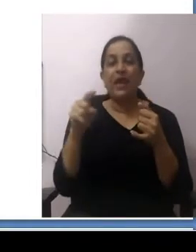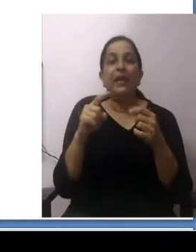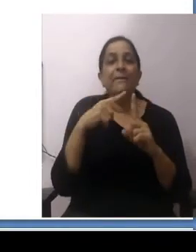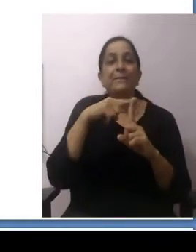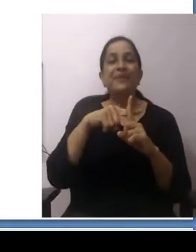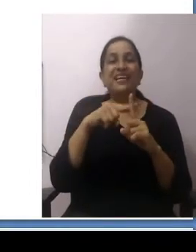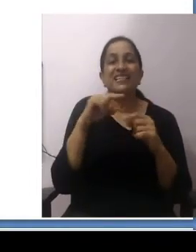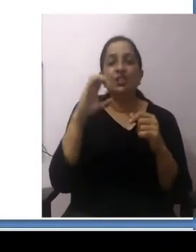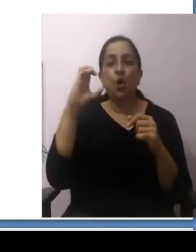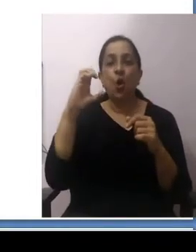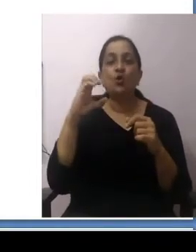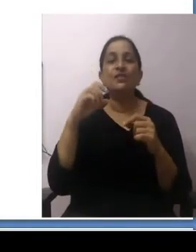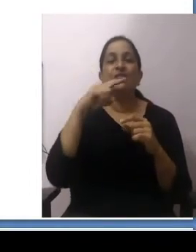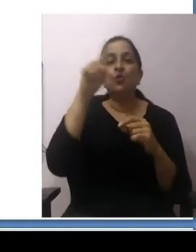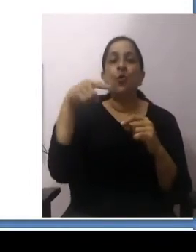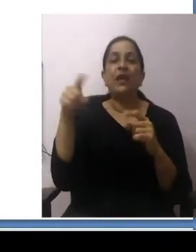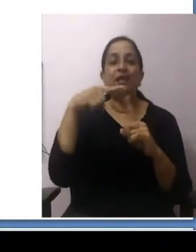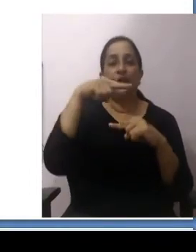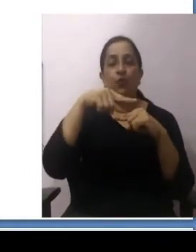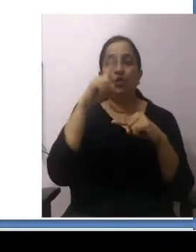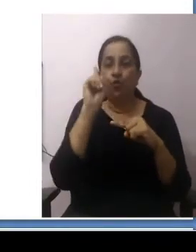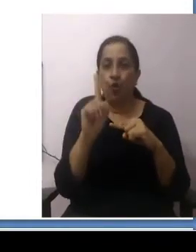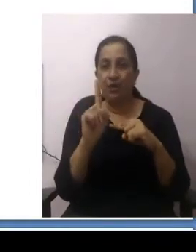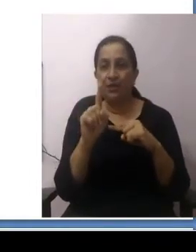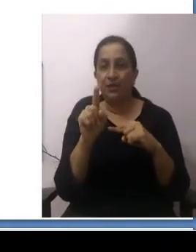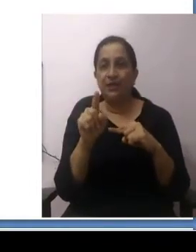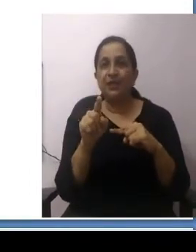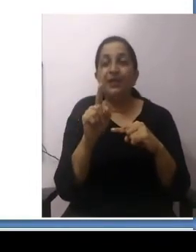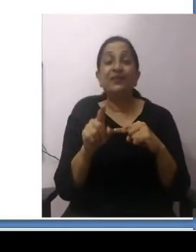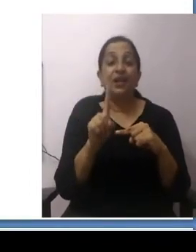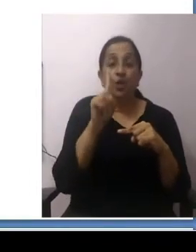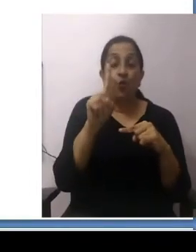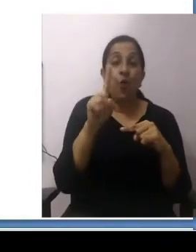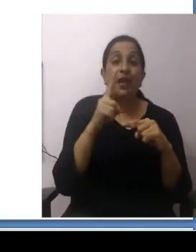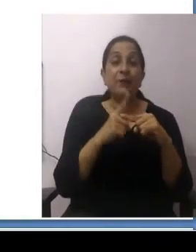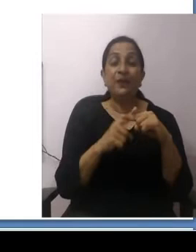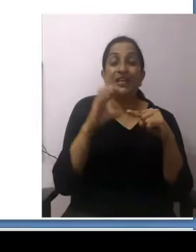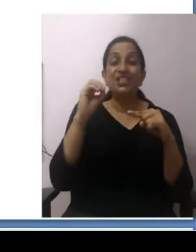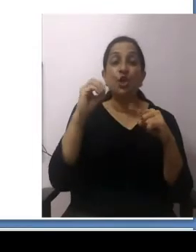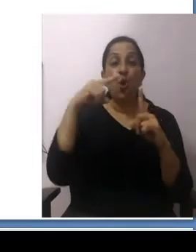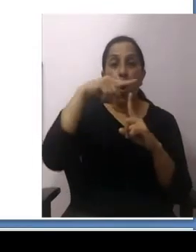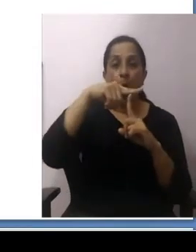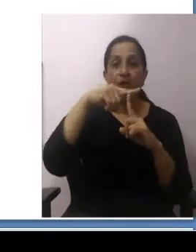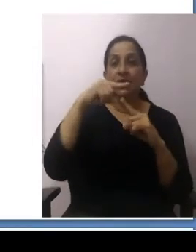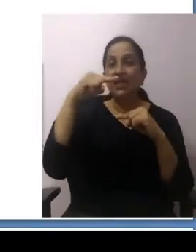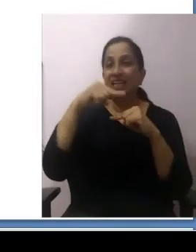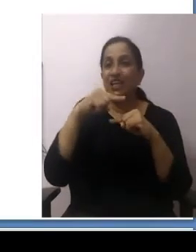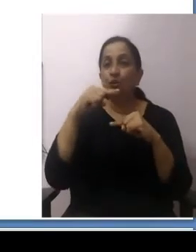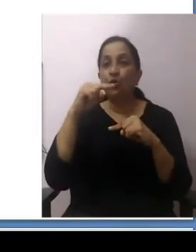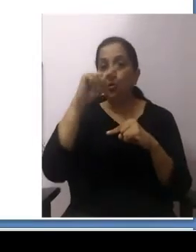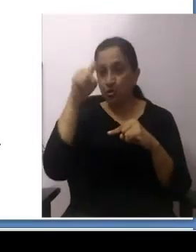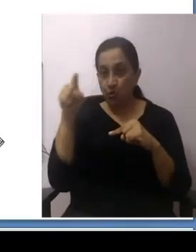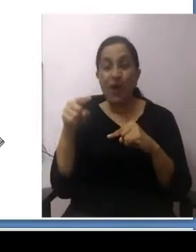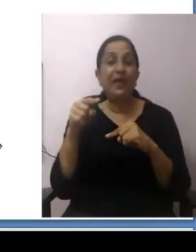plus cos squared x is equal to, this is CS, stands for cosec